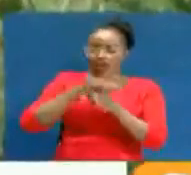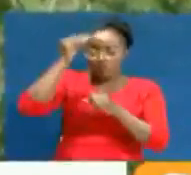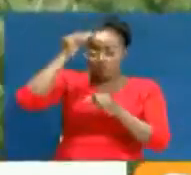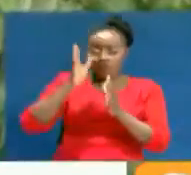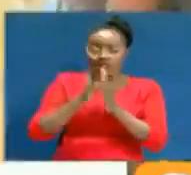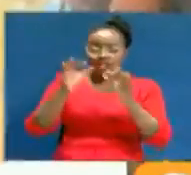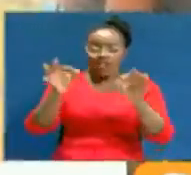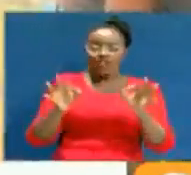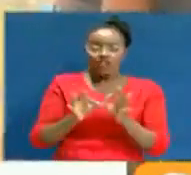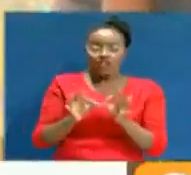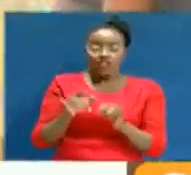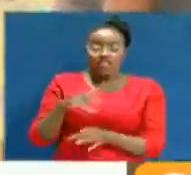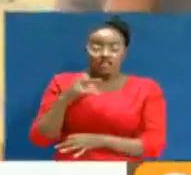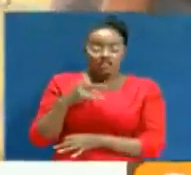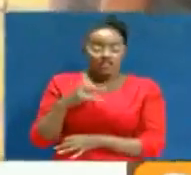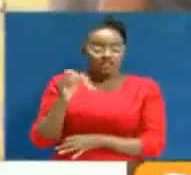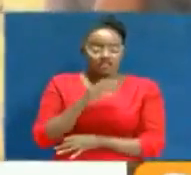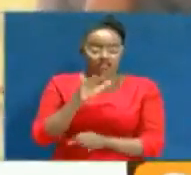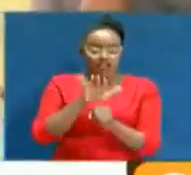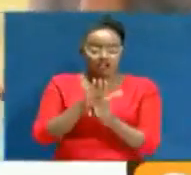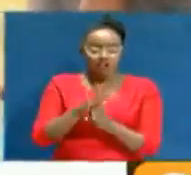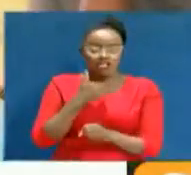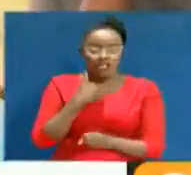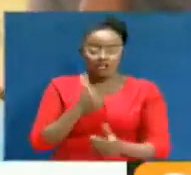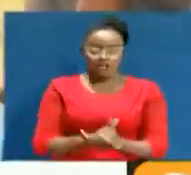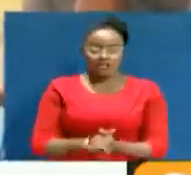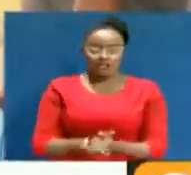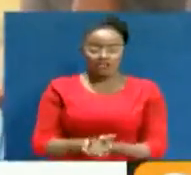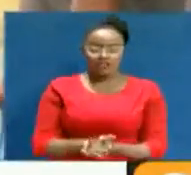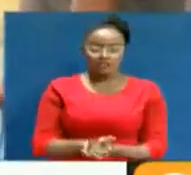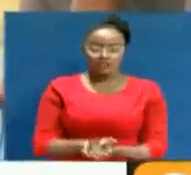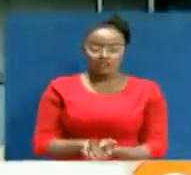their families fear for their safety. Elfas Lagat, Citizen TV.